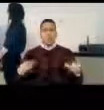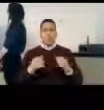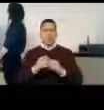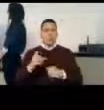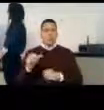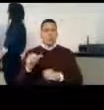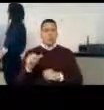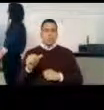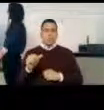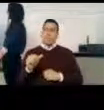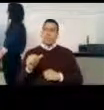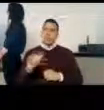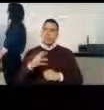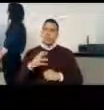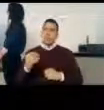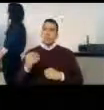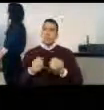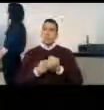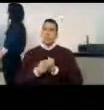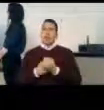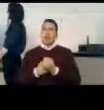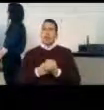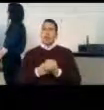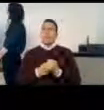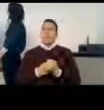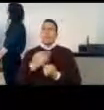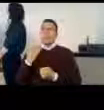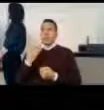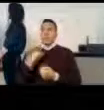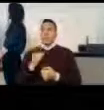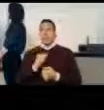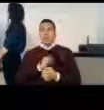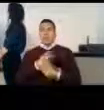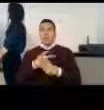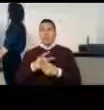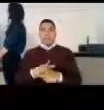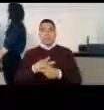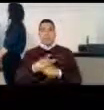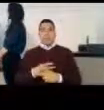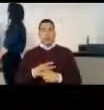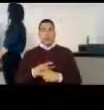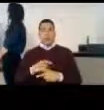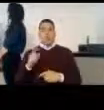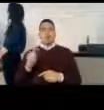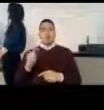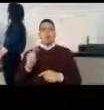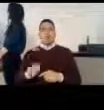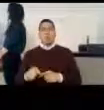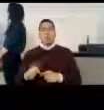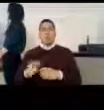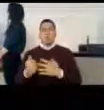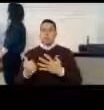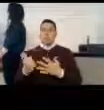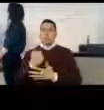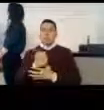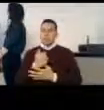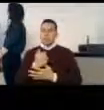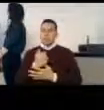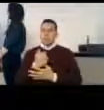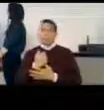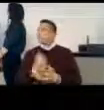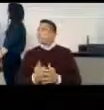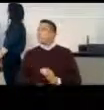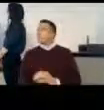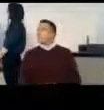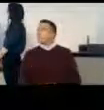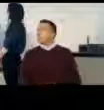having children with disabilities, and being advocates, because self-care has to be at the top of